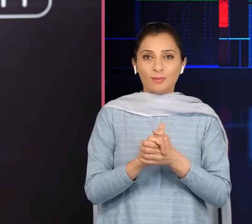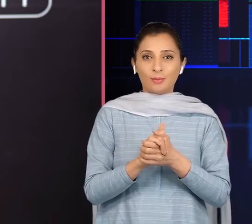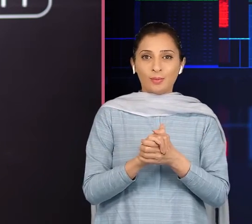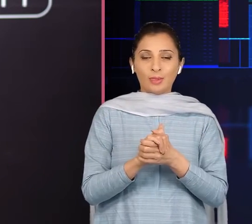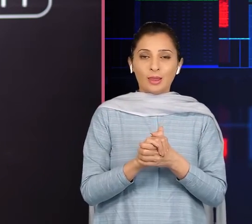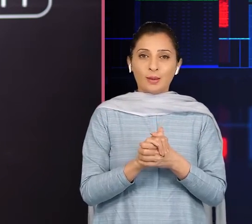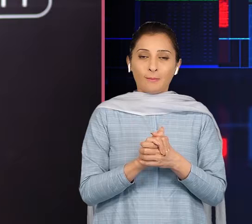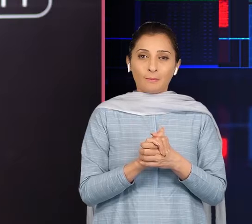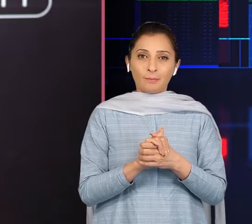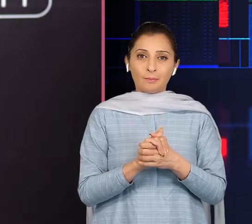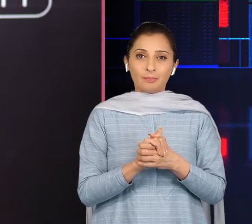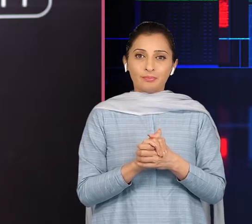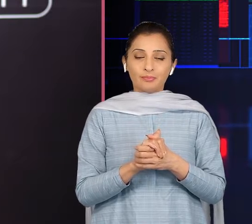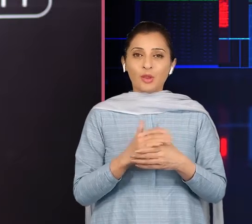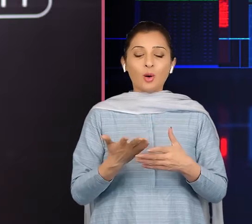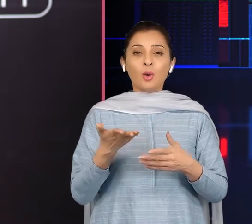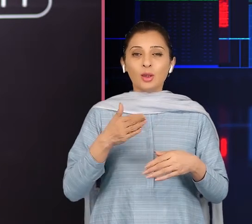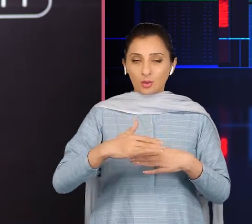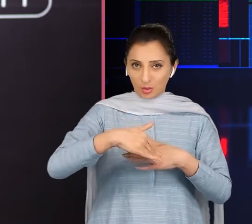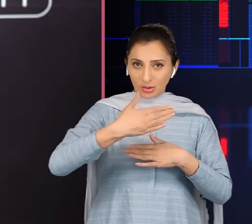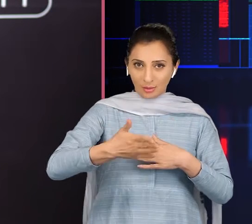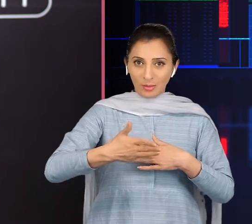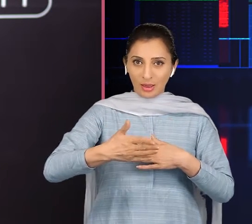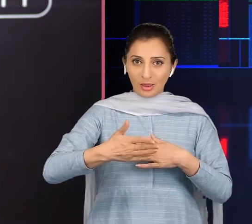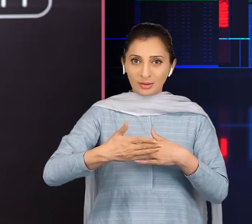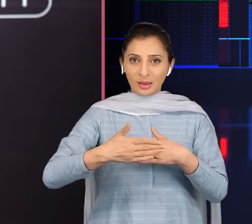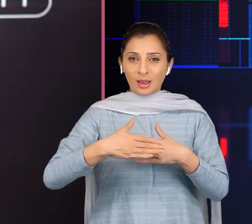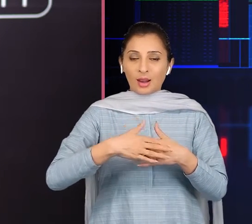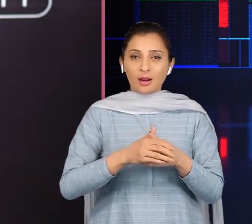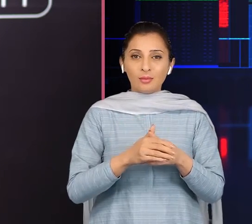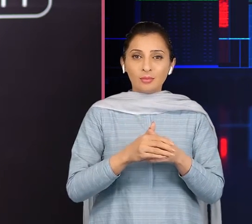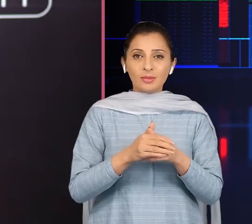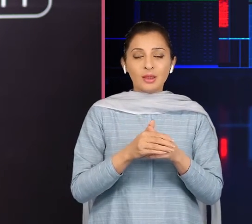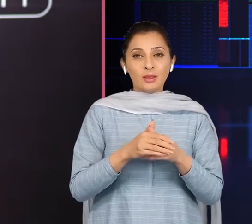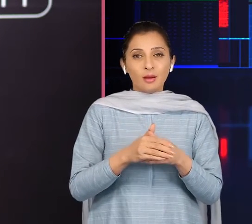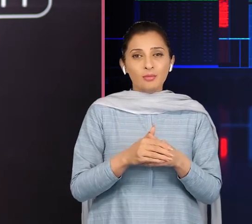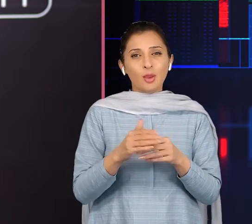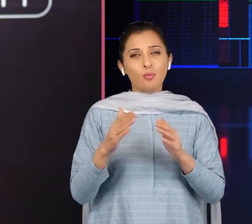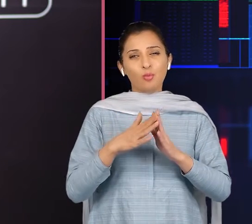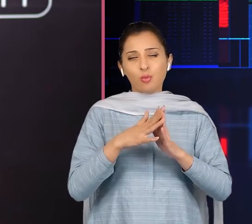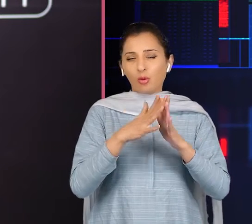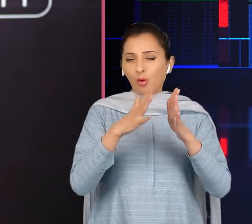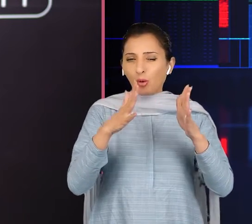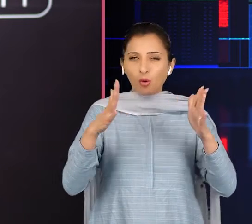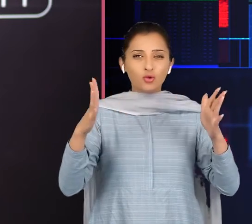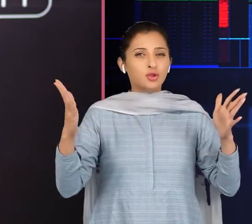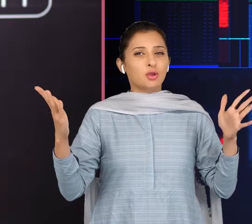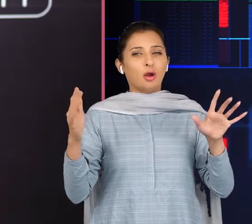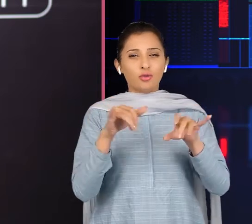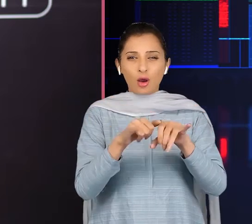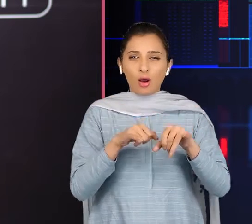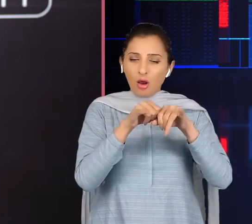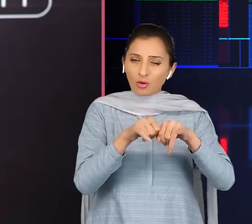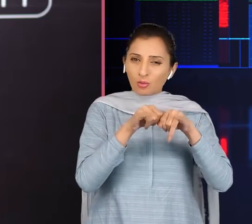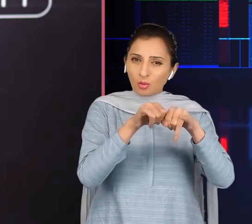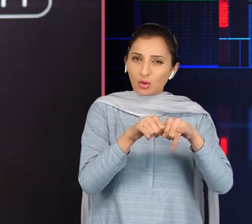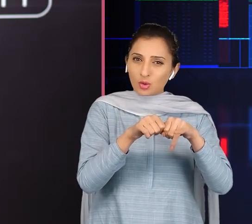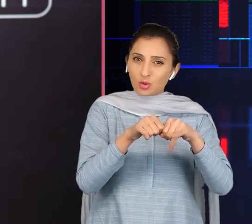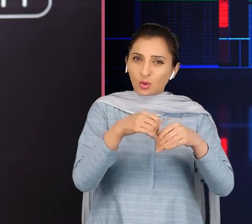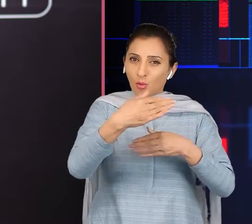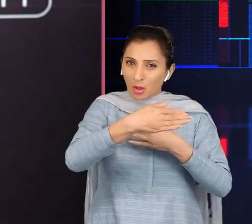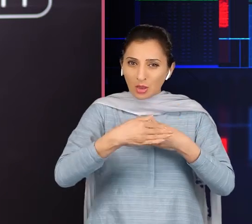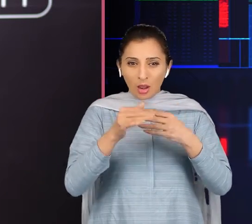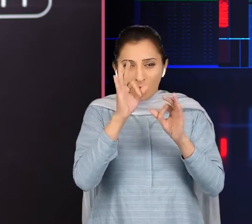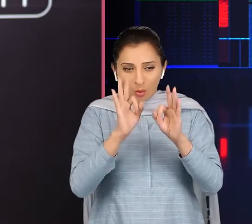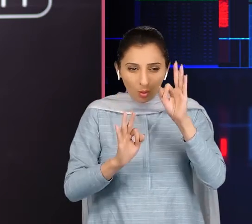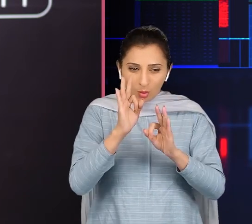formed. And after Joanne, we've gone to save, thousands of animals in her name, in her memory as well.